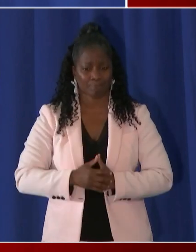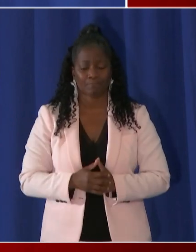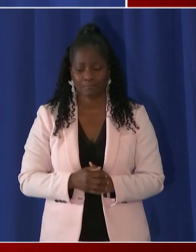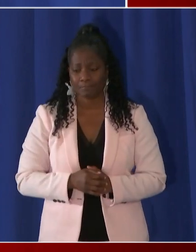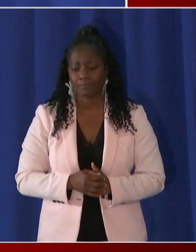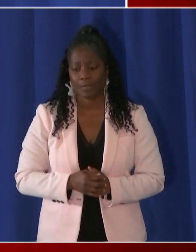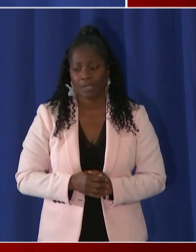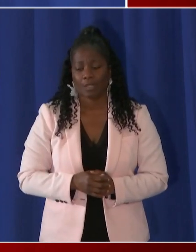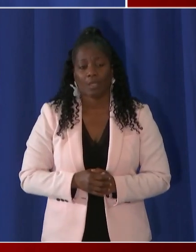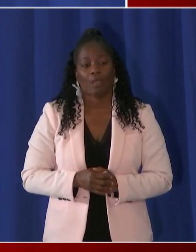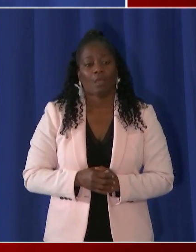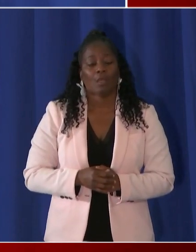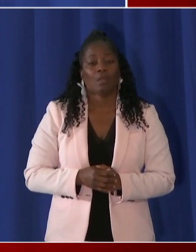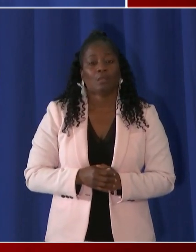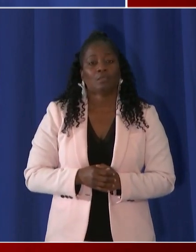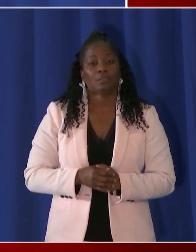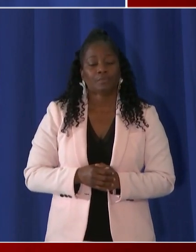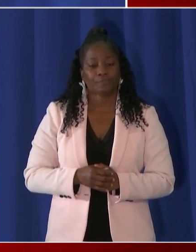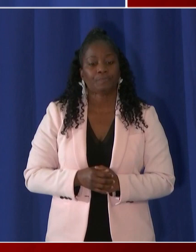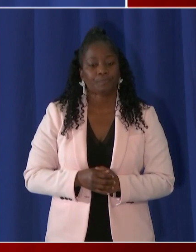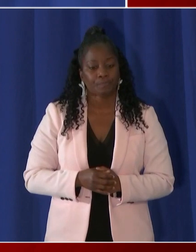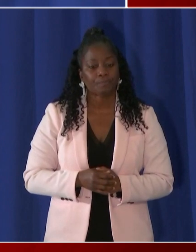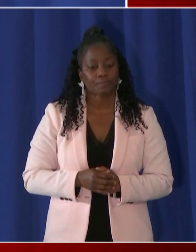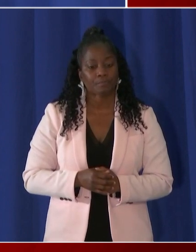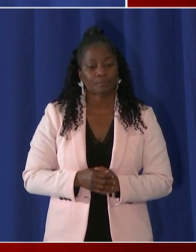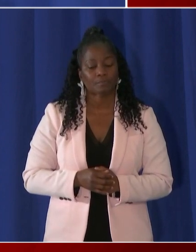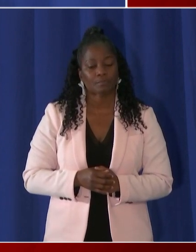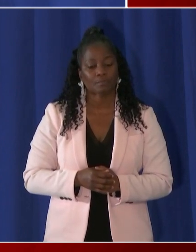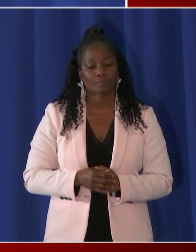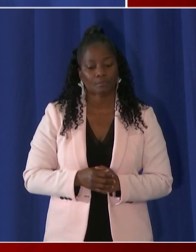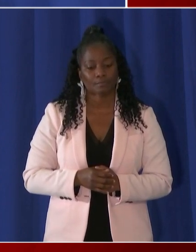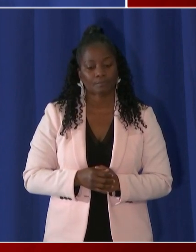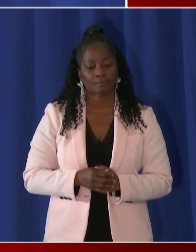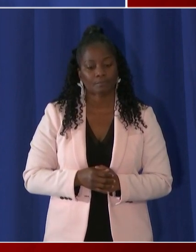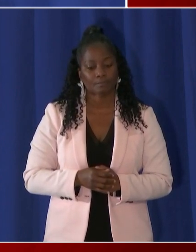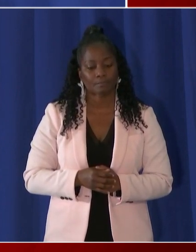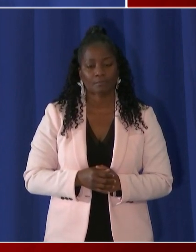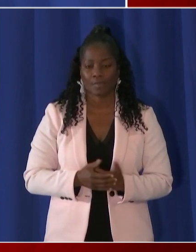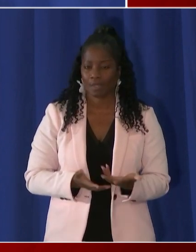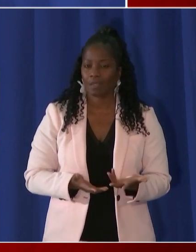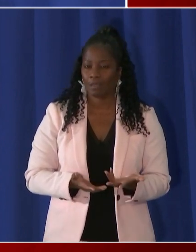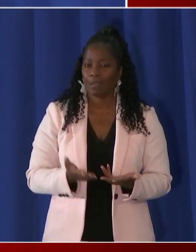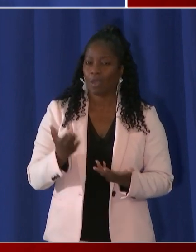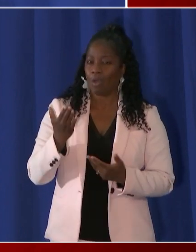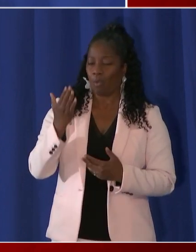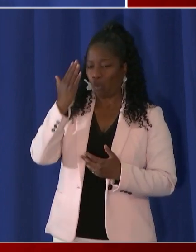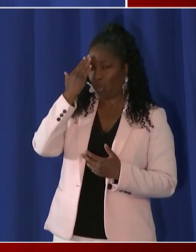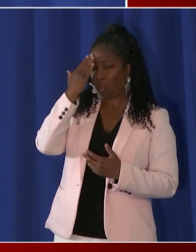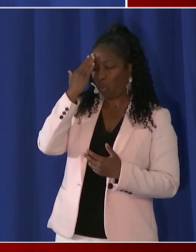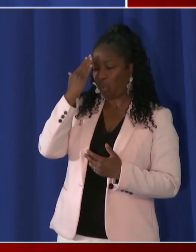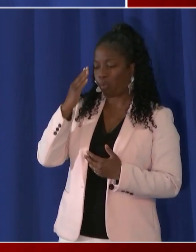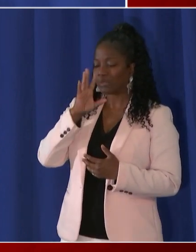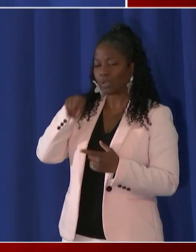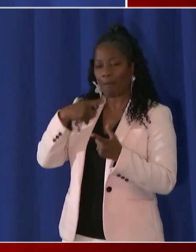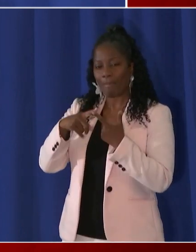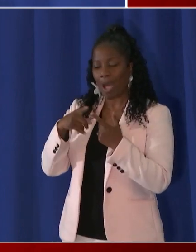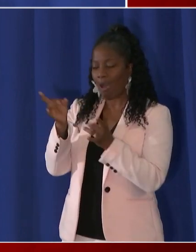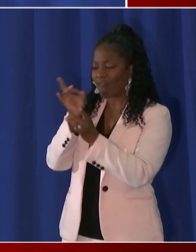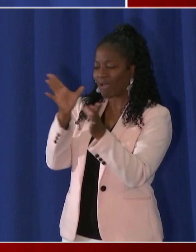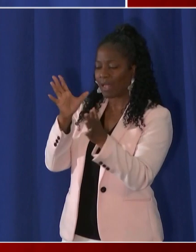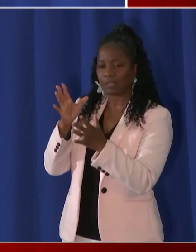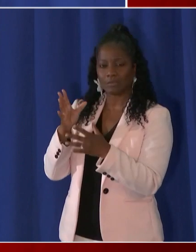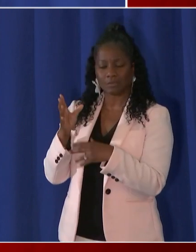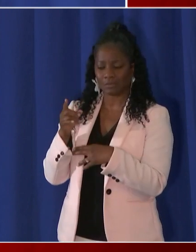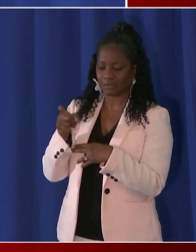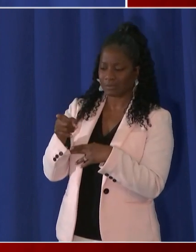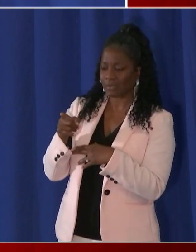confront. We also know when we talk about violence, sometimes we don't spend a lot of time